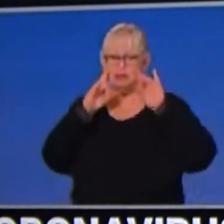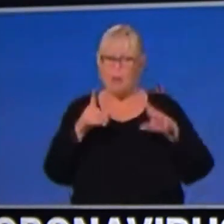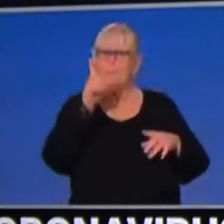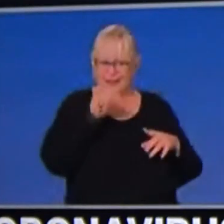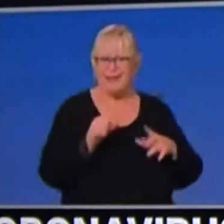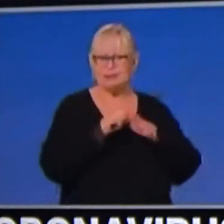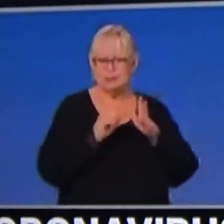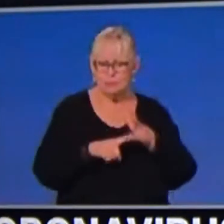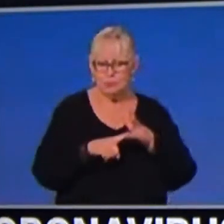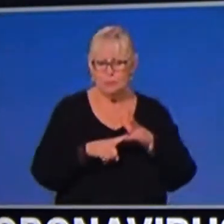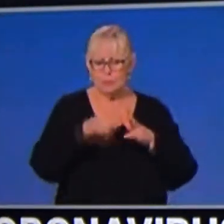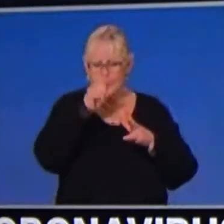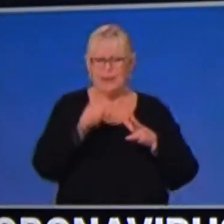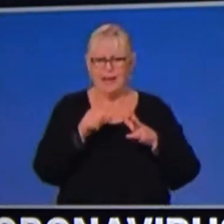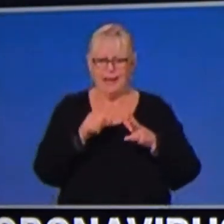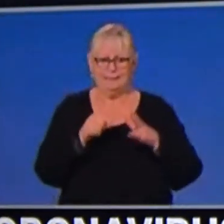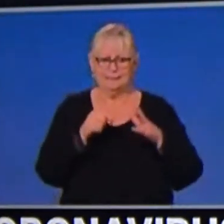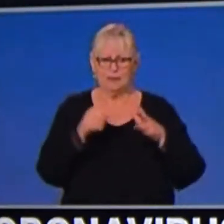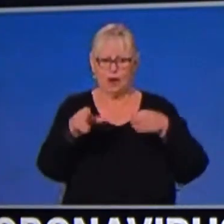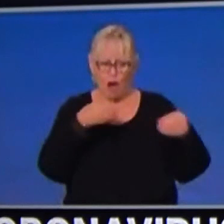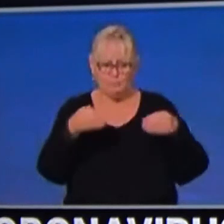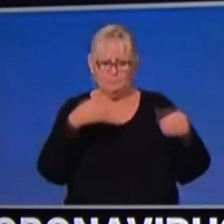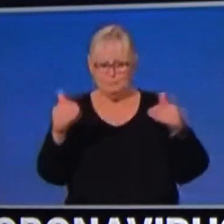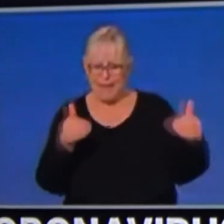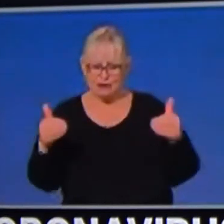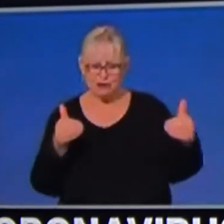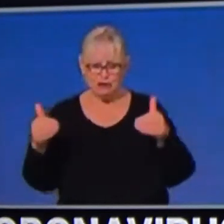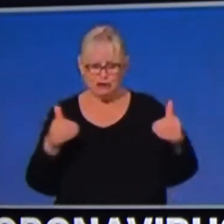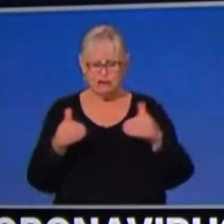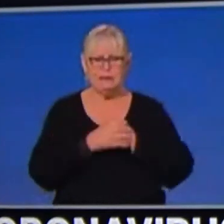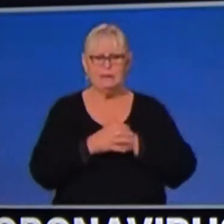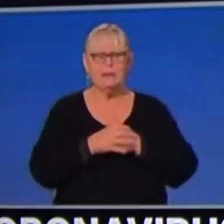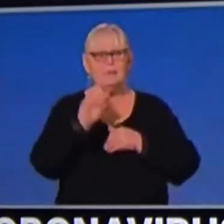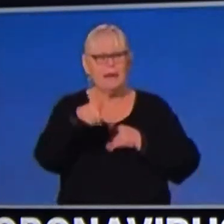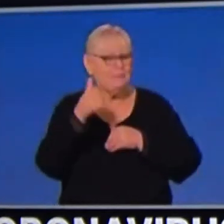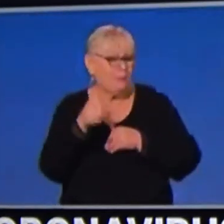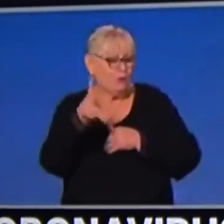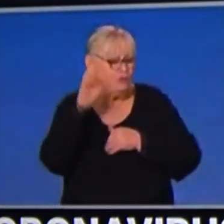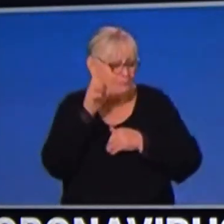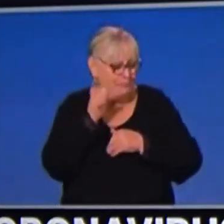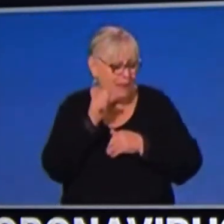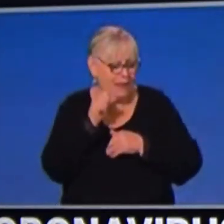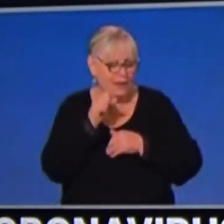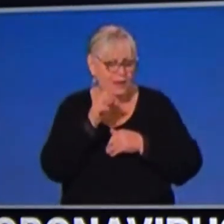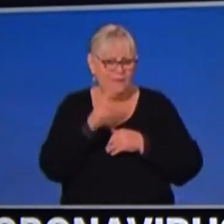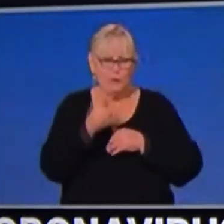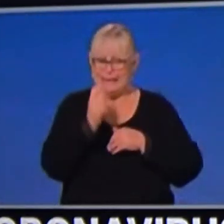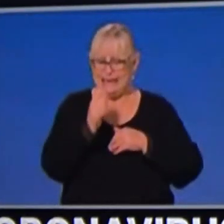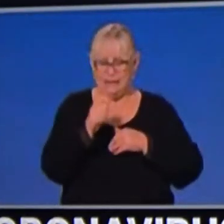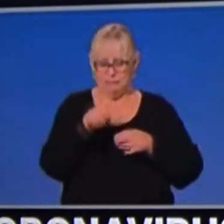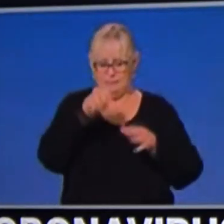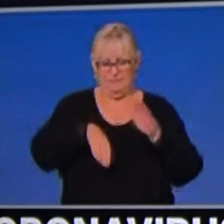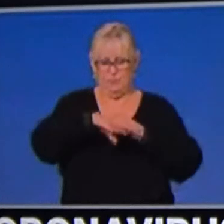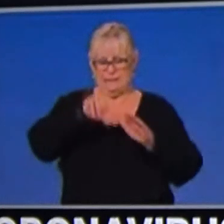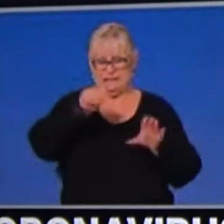ability to deal with debt and deficit in the past. But you will recall that for almost all of that period of